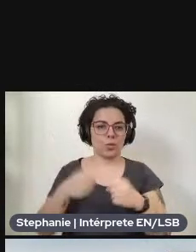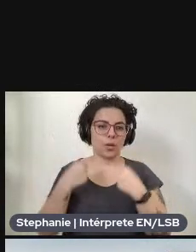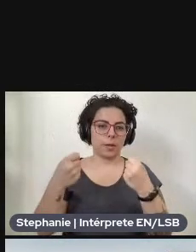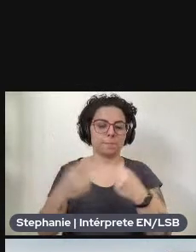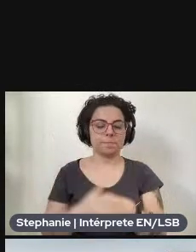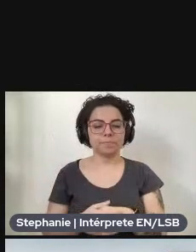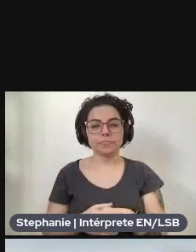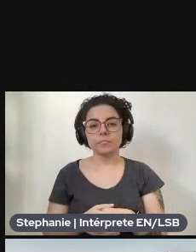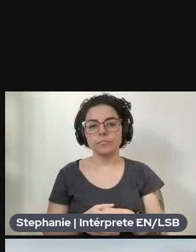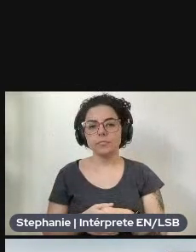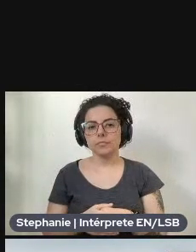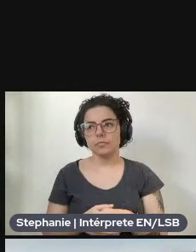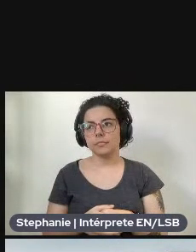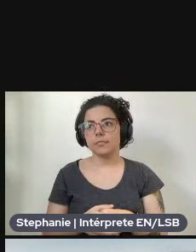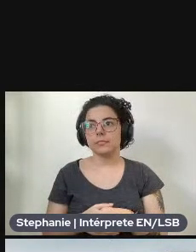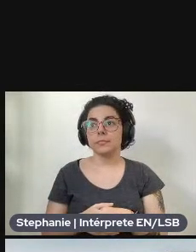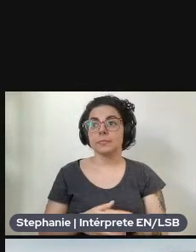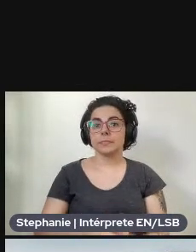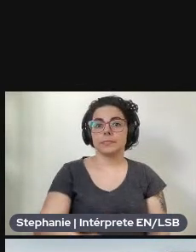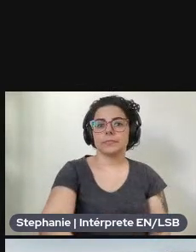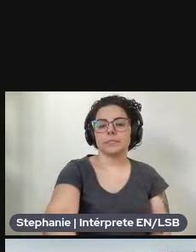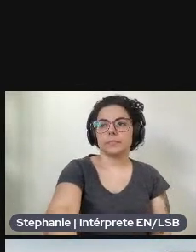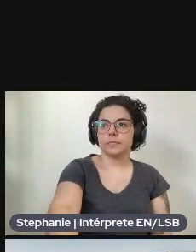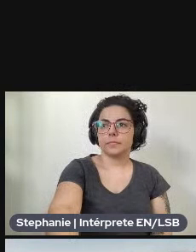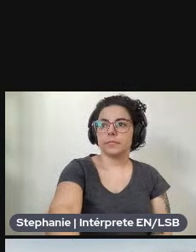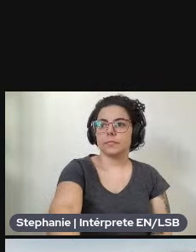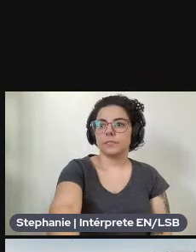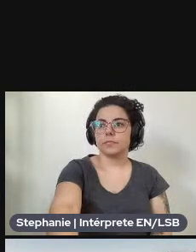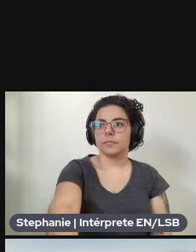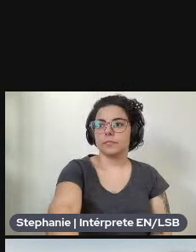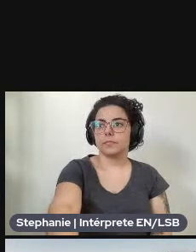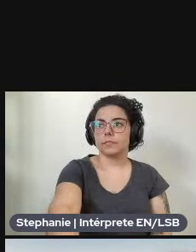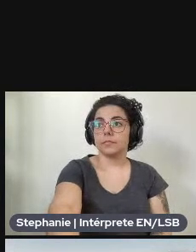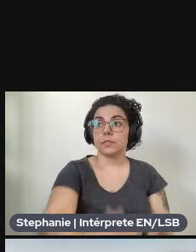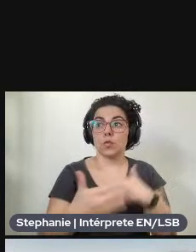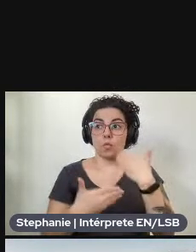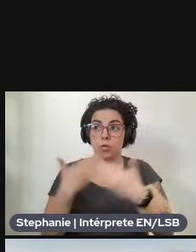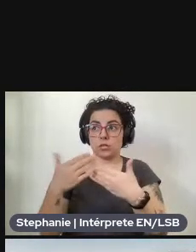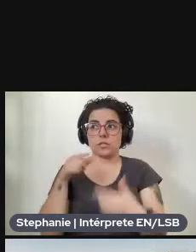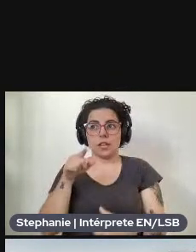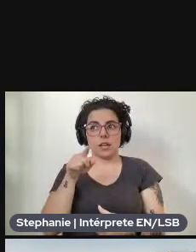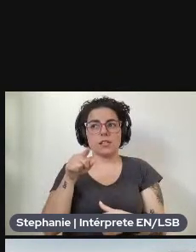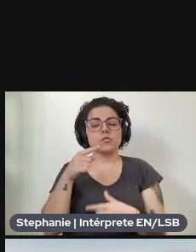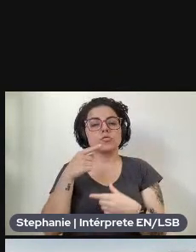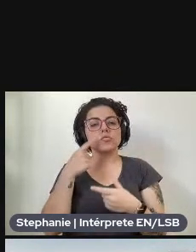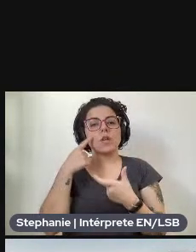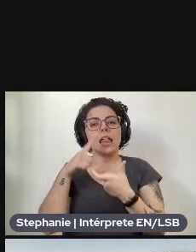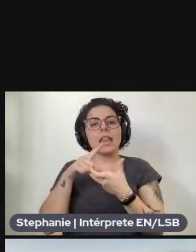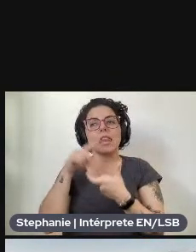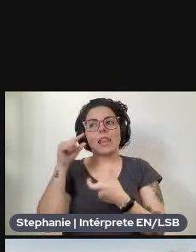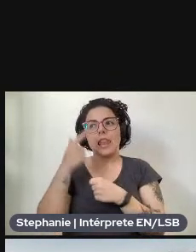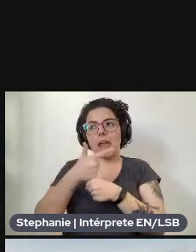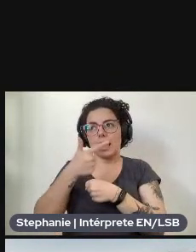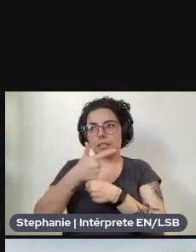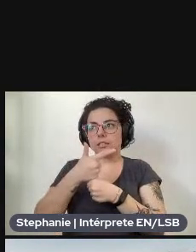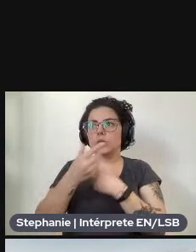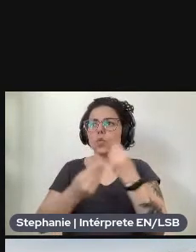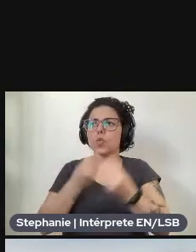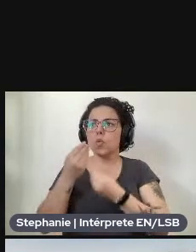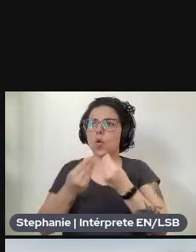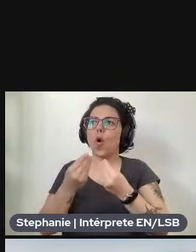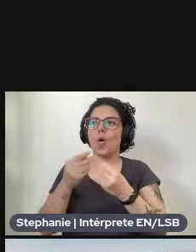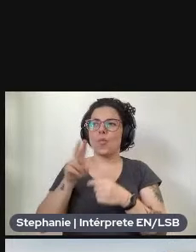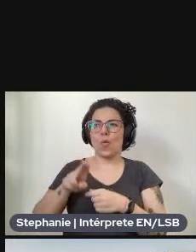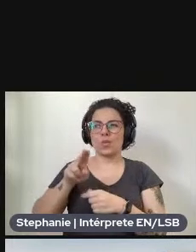Okay, so the process by which these full lexical throw verbs then came to fulfill the auxiliary role in the